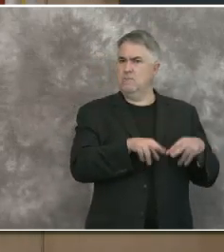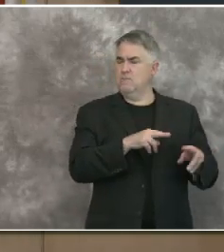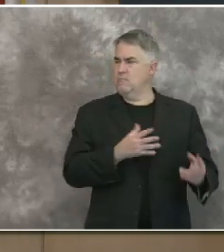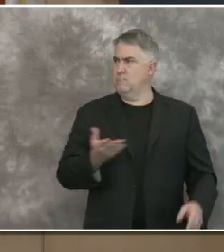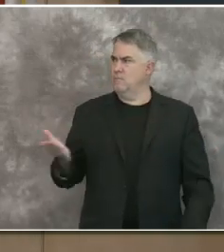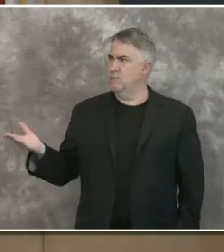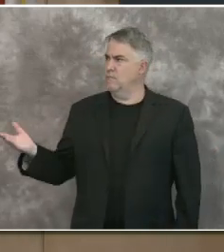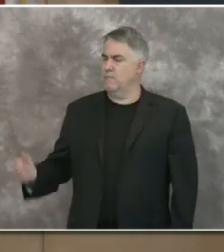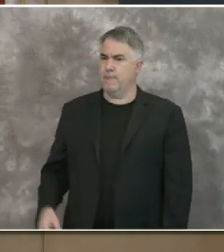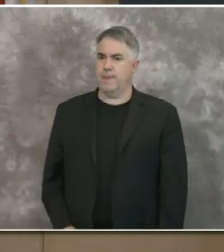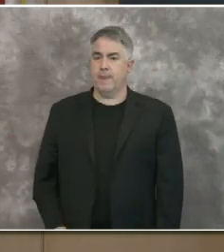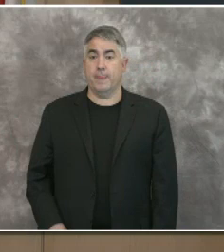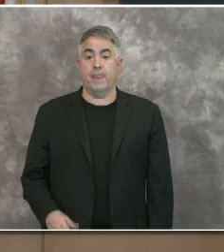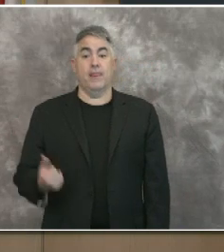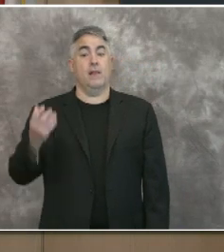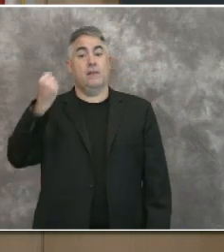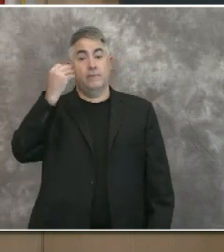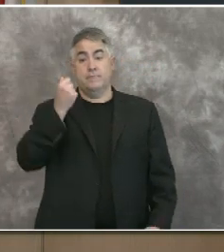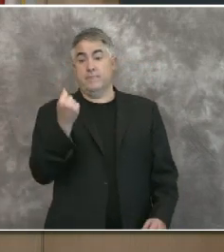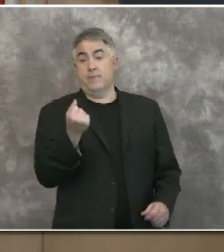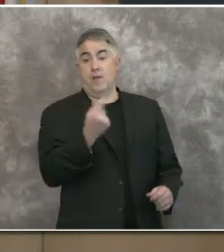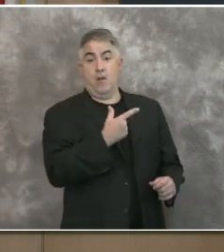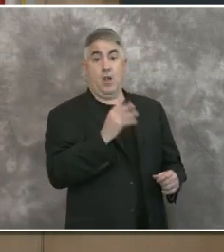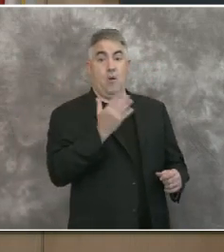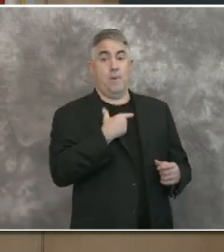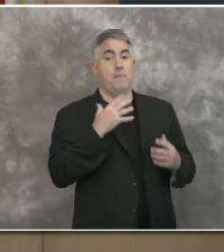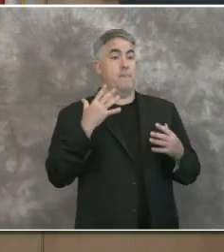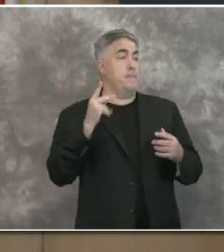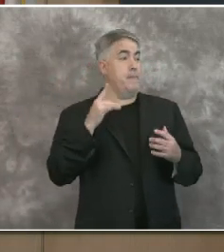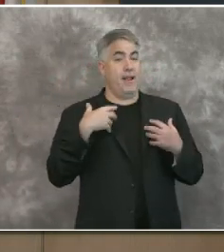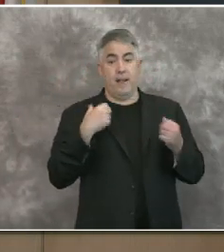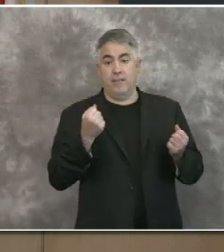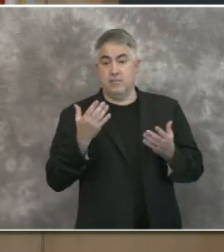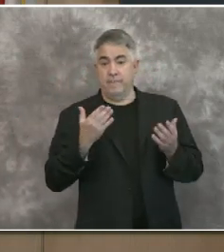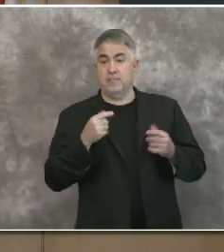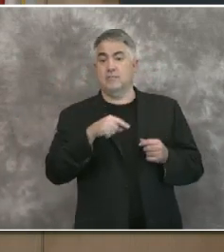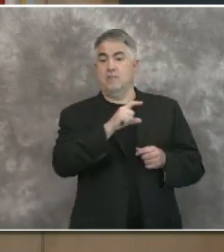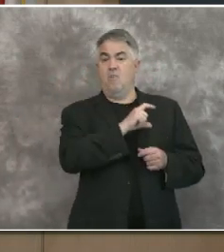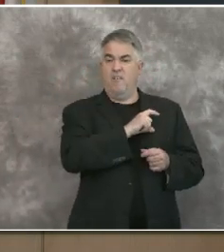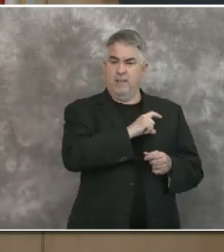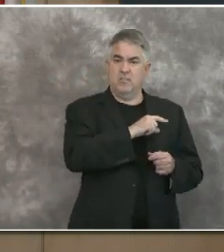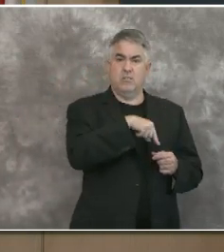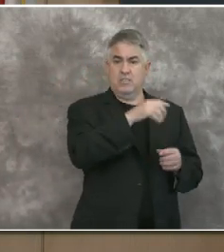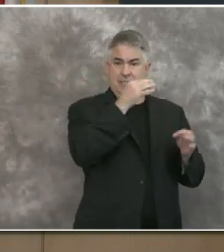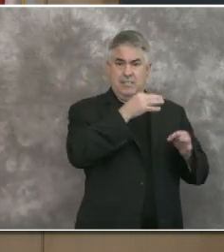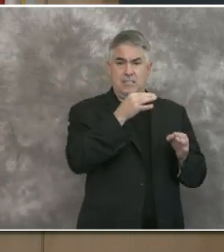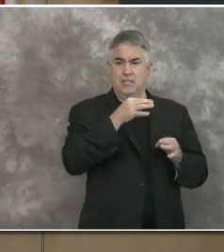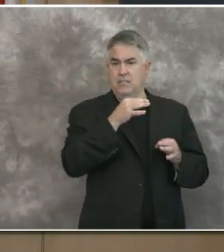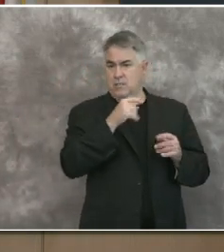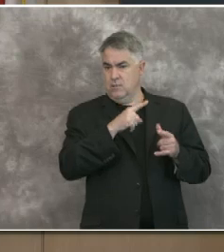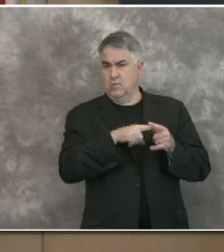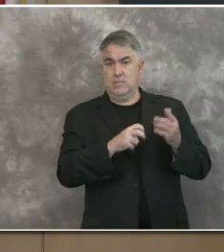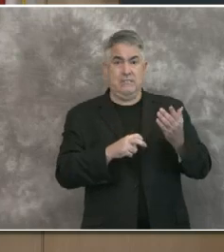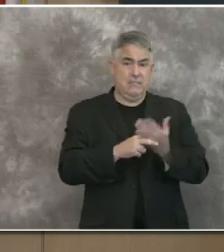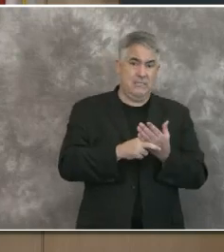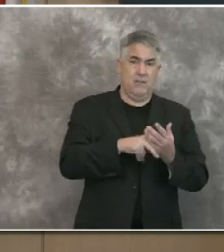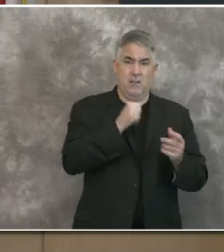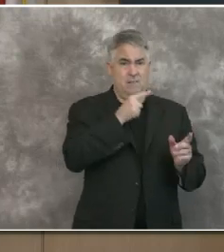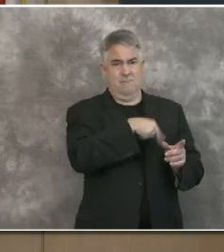Thank you, Matt. All of the public health orders are enforceable at the discretion of local law enforcement, and that is the jurisdiction where the